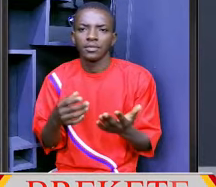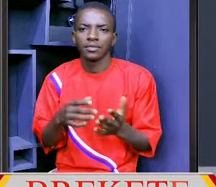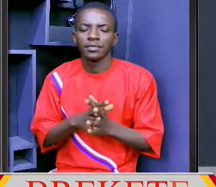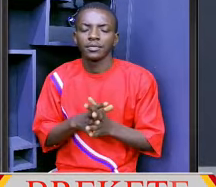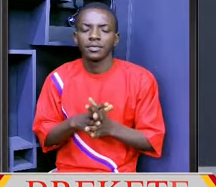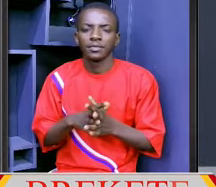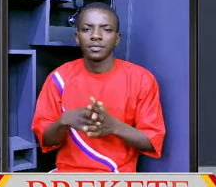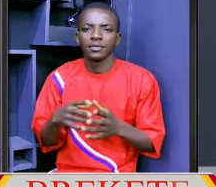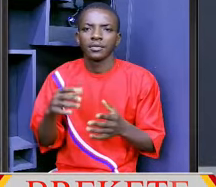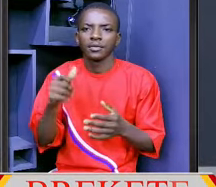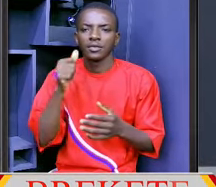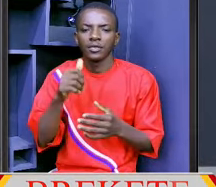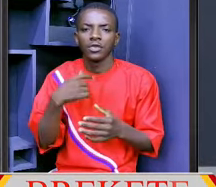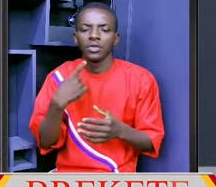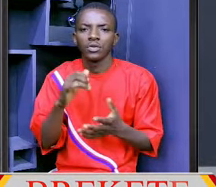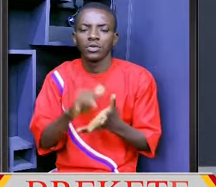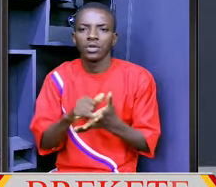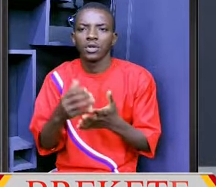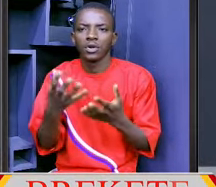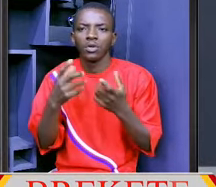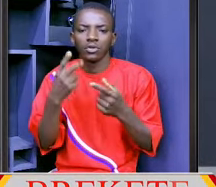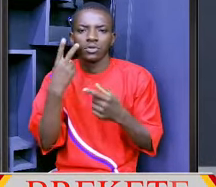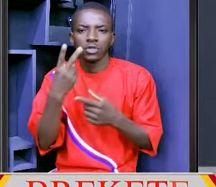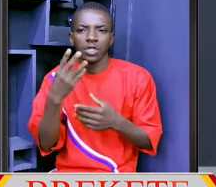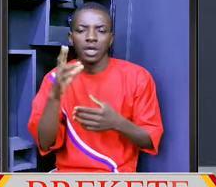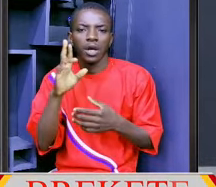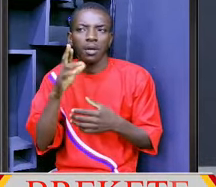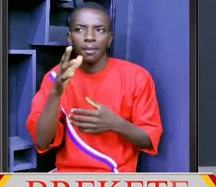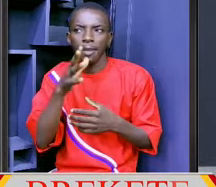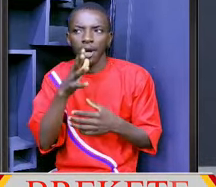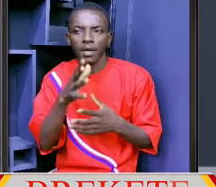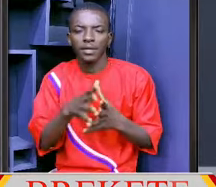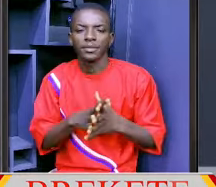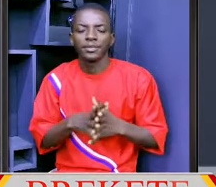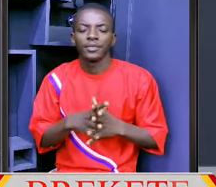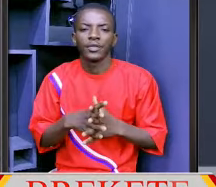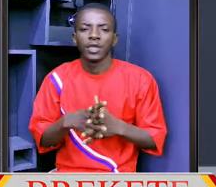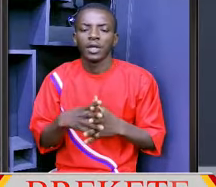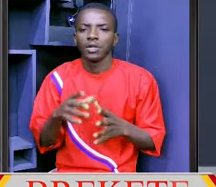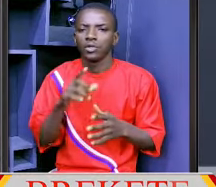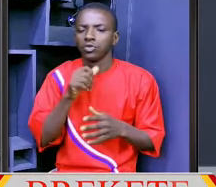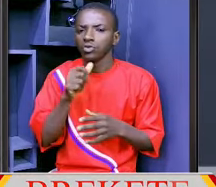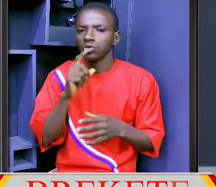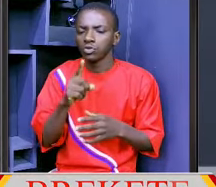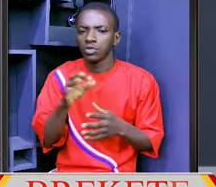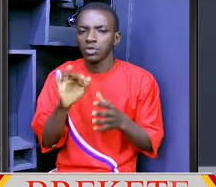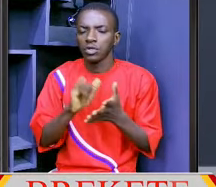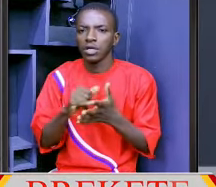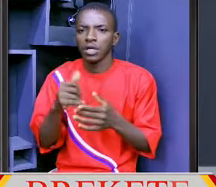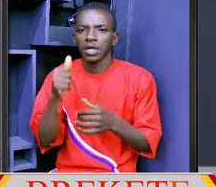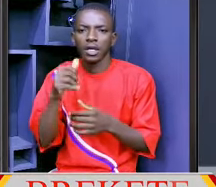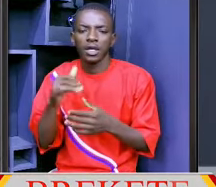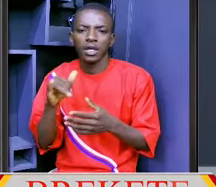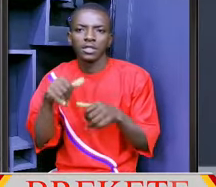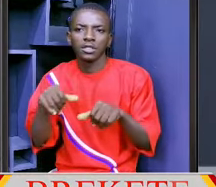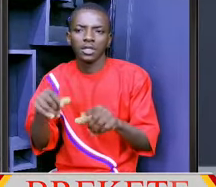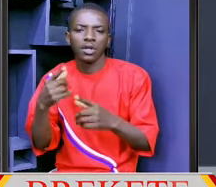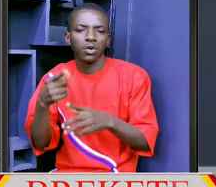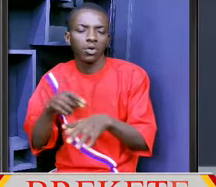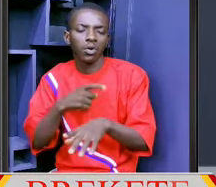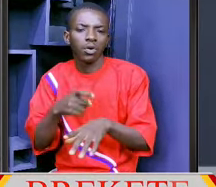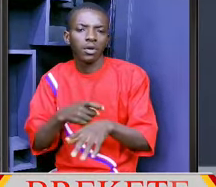The girl talk, say, she won't see her mother. I'm not sure, say, if to say that girl stay